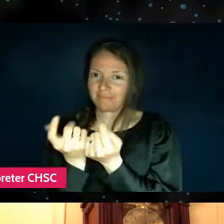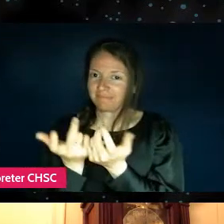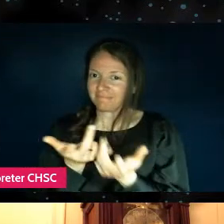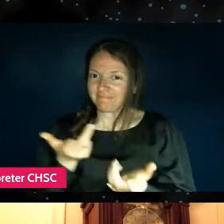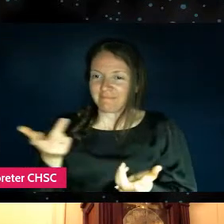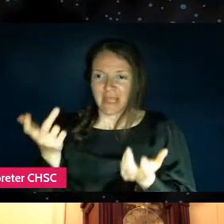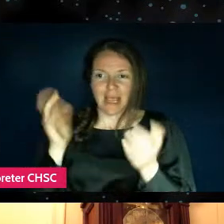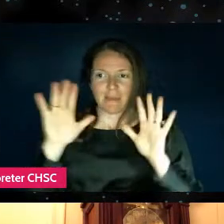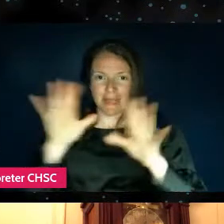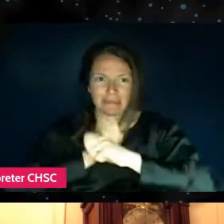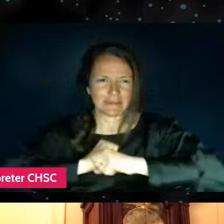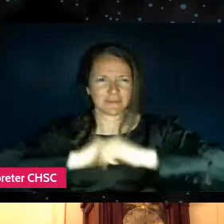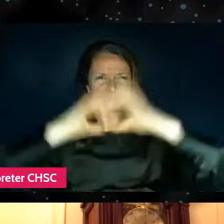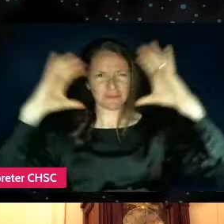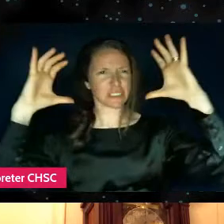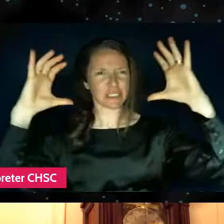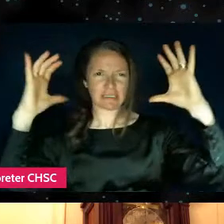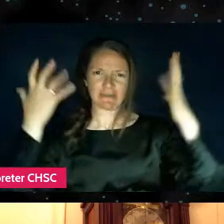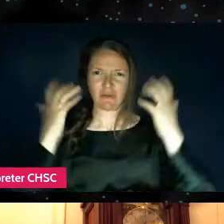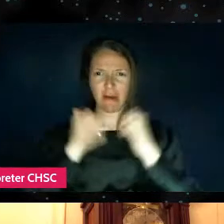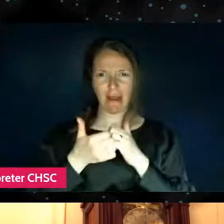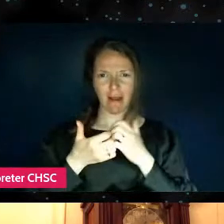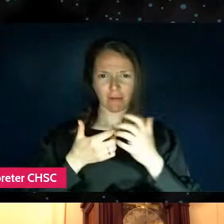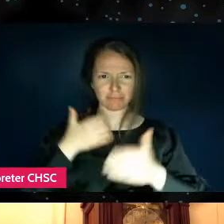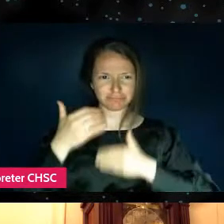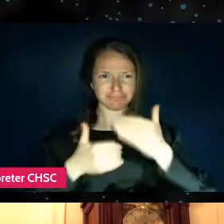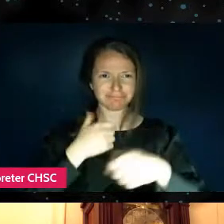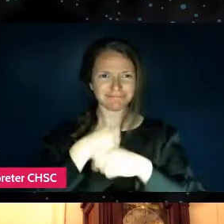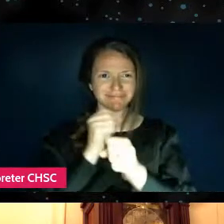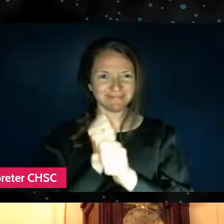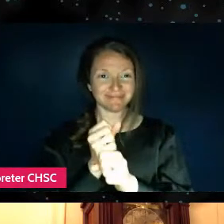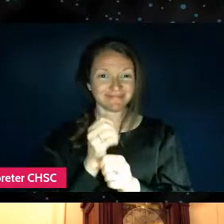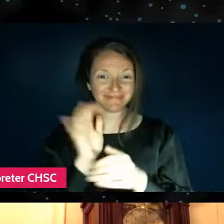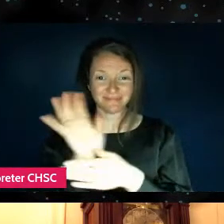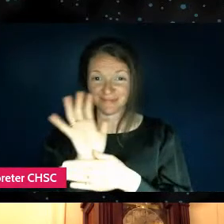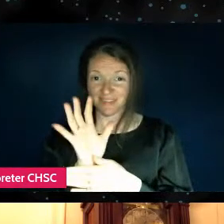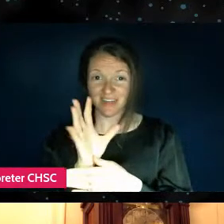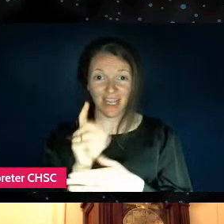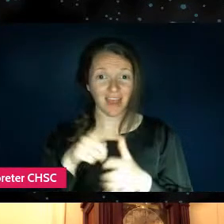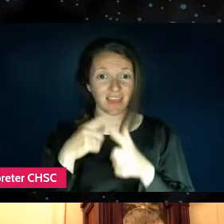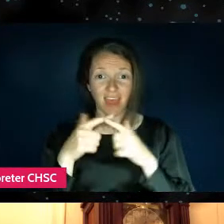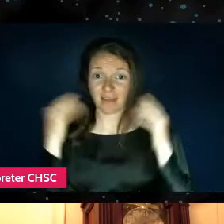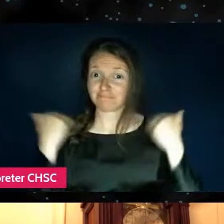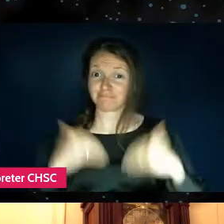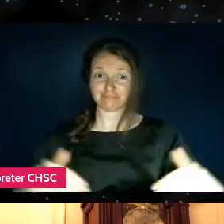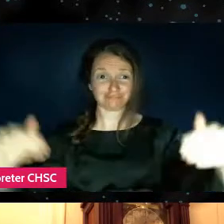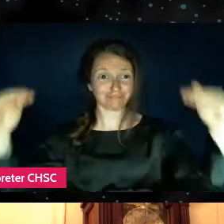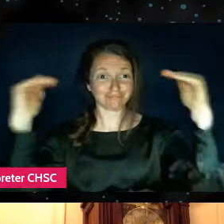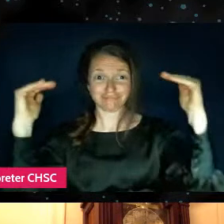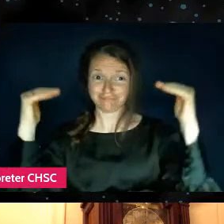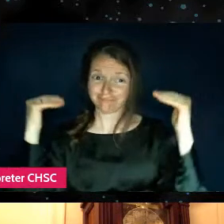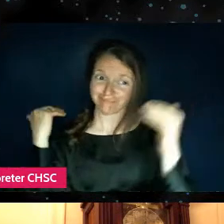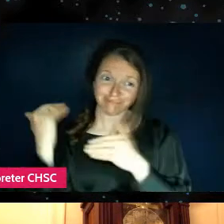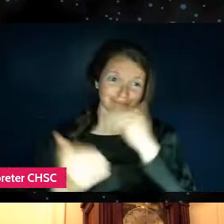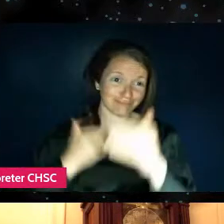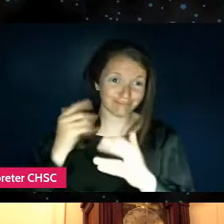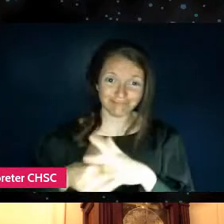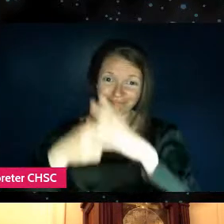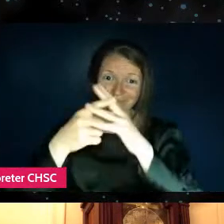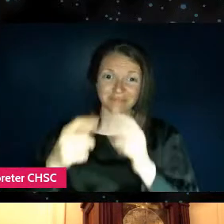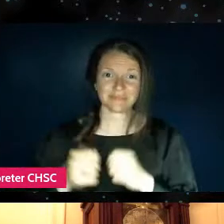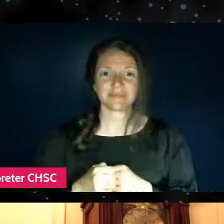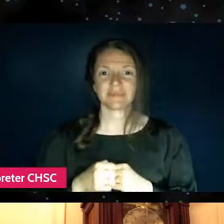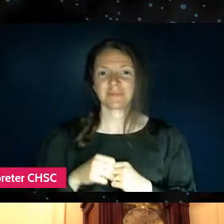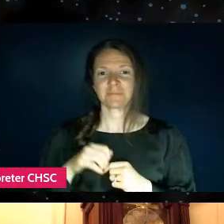know, vision for how to do this. And really that's when things like went to the next level. Yeah, this is just such